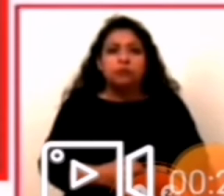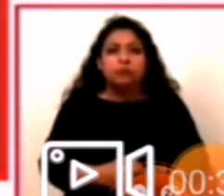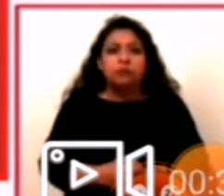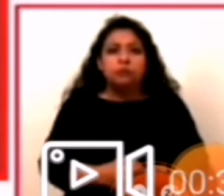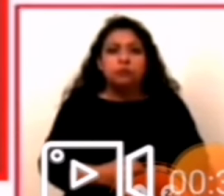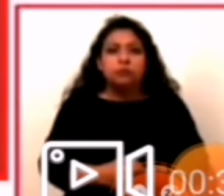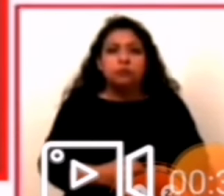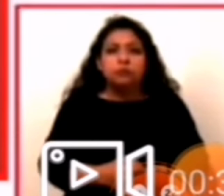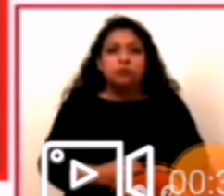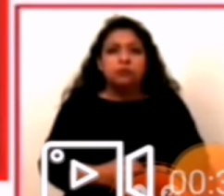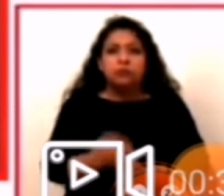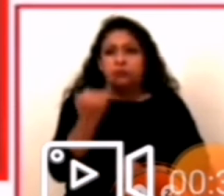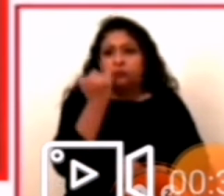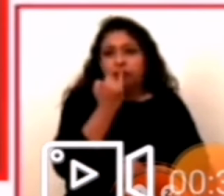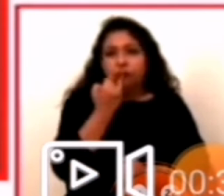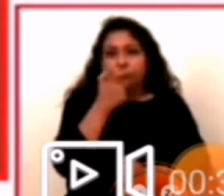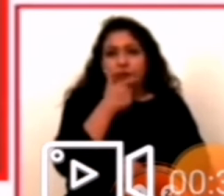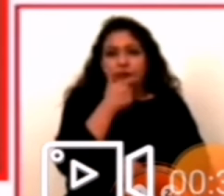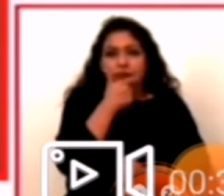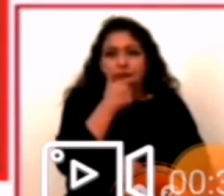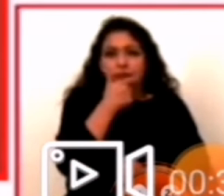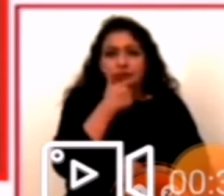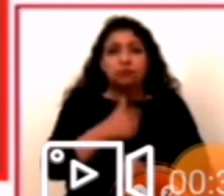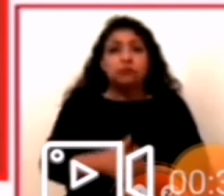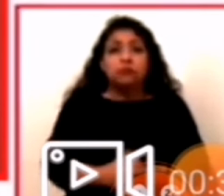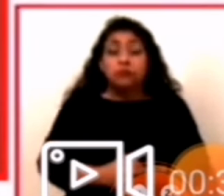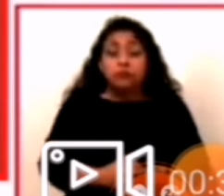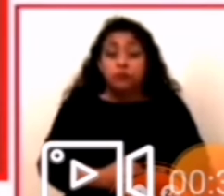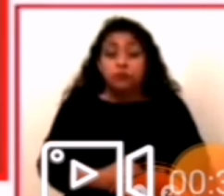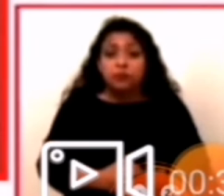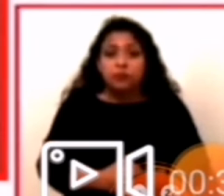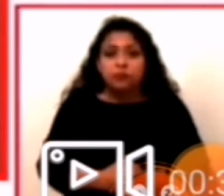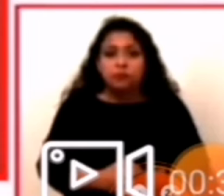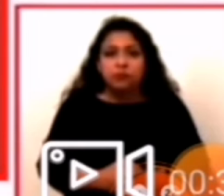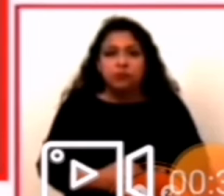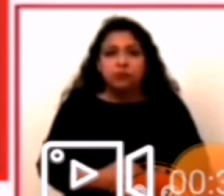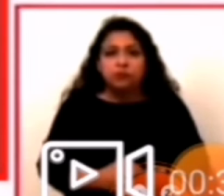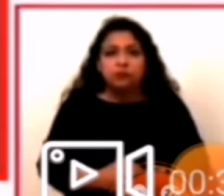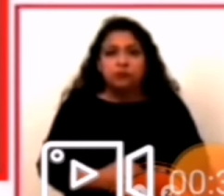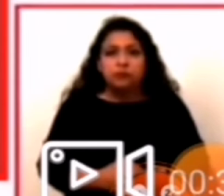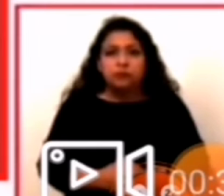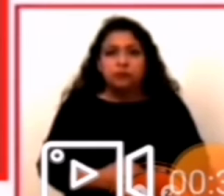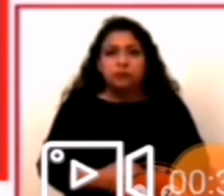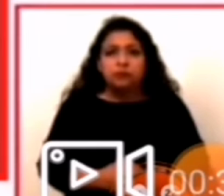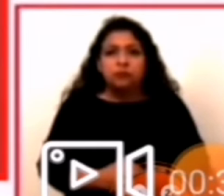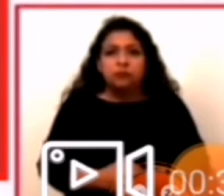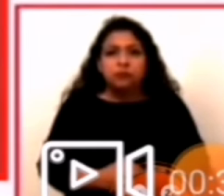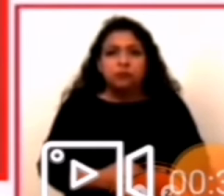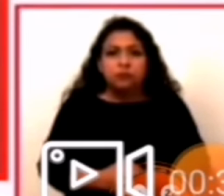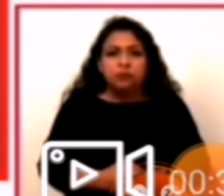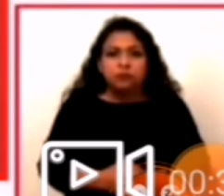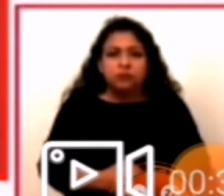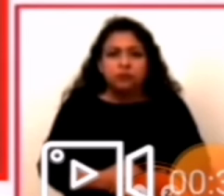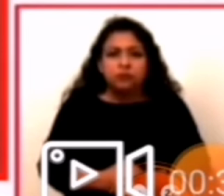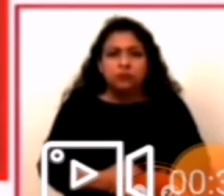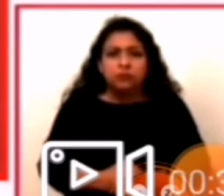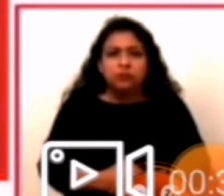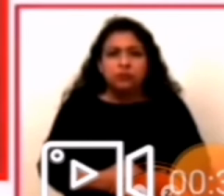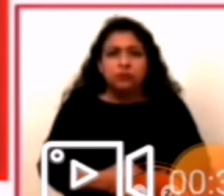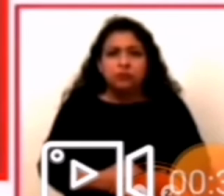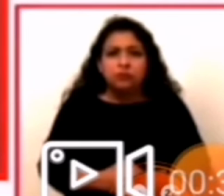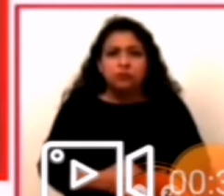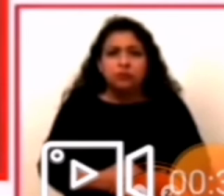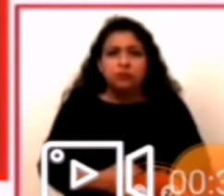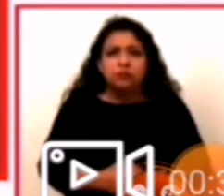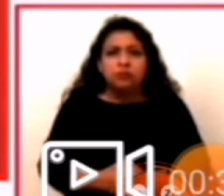some reactions like a cook making some recipe. And what I'm trying to do in my laboratory is to make lots of